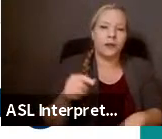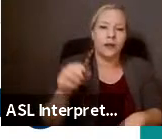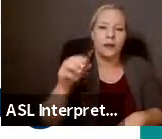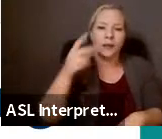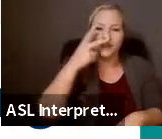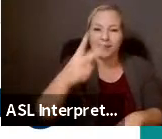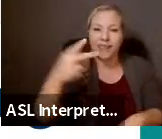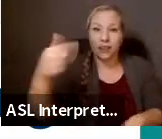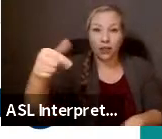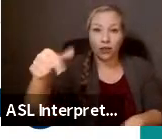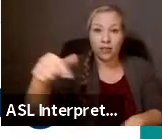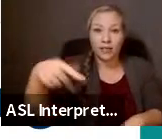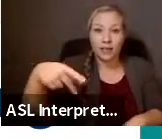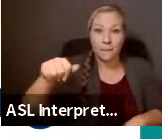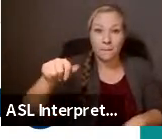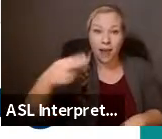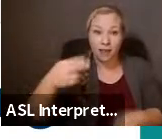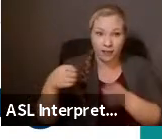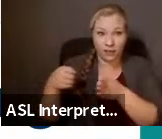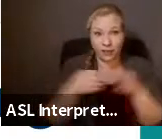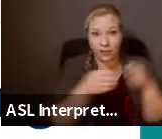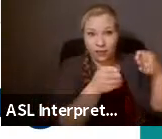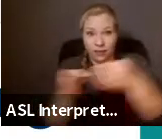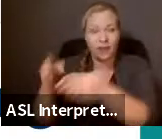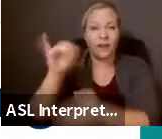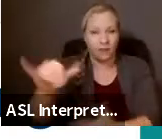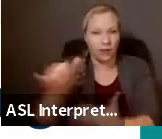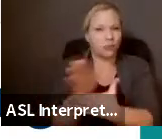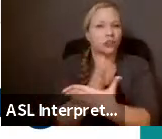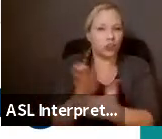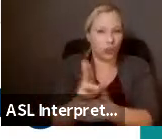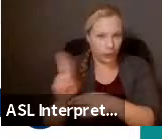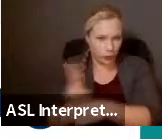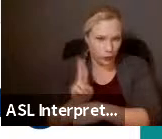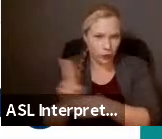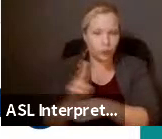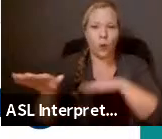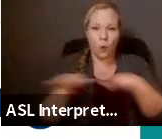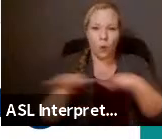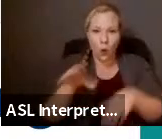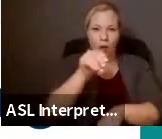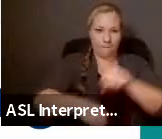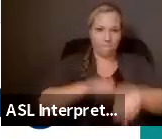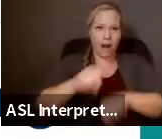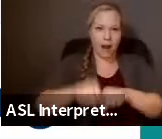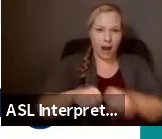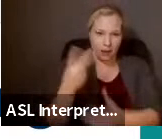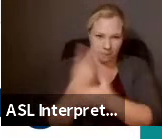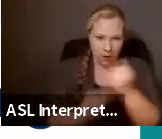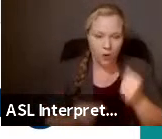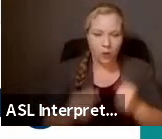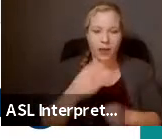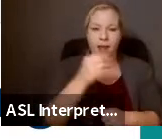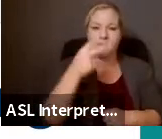green. And for certain sections, it's kind of parallel along local streets and shown in purple.